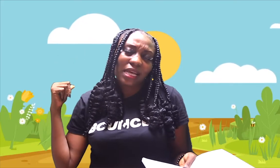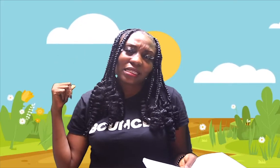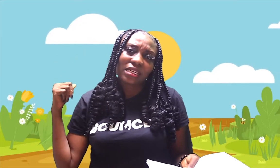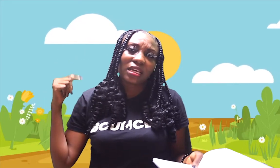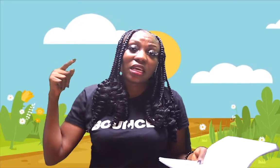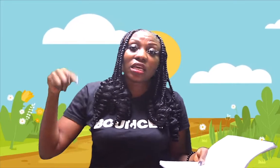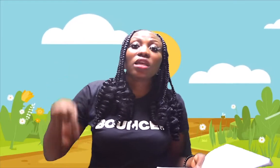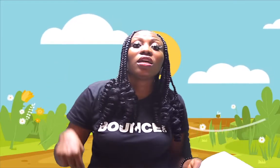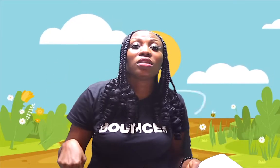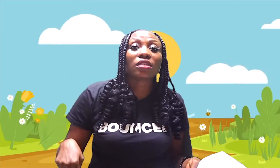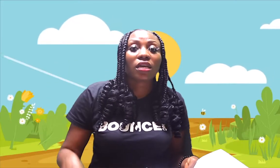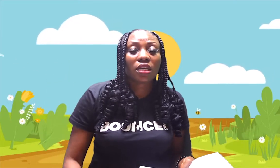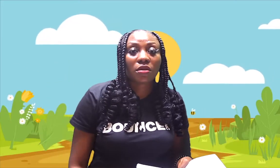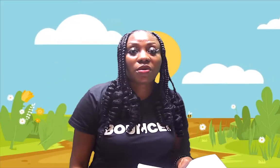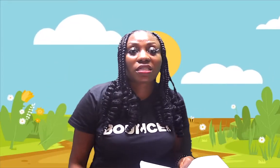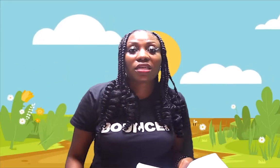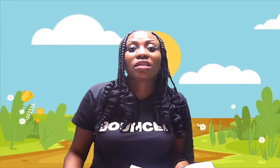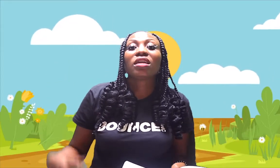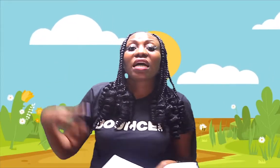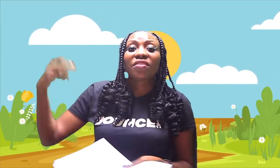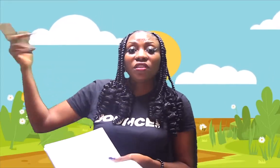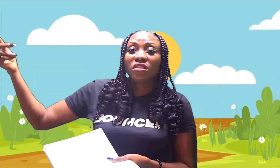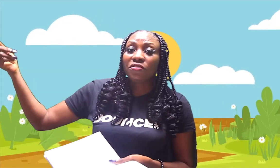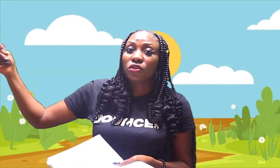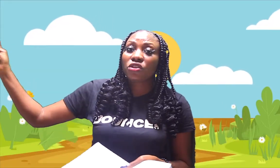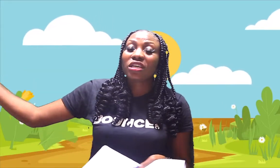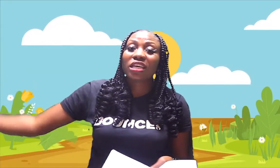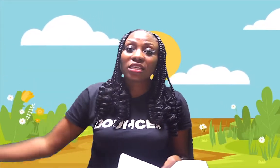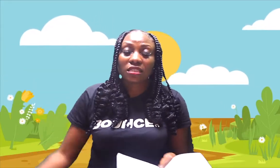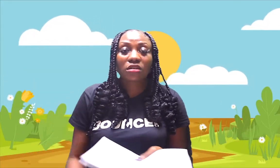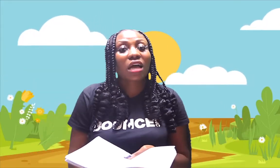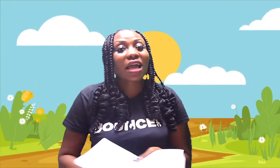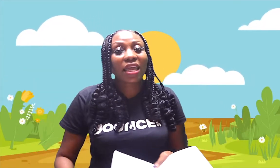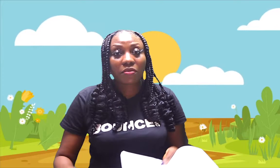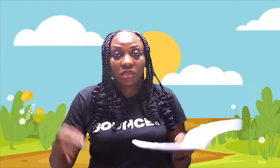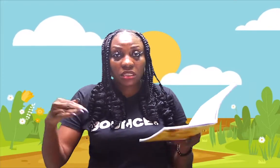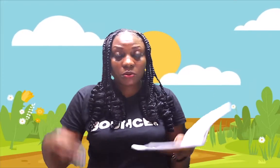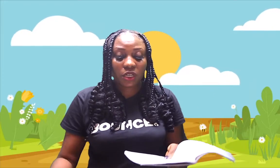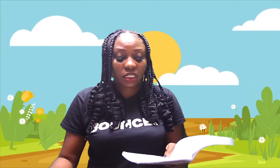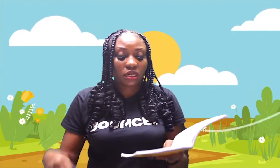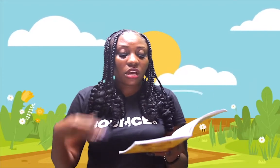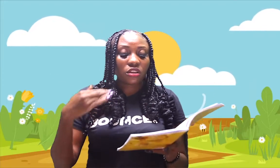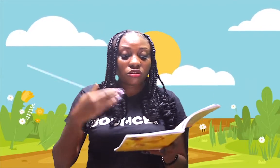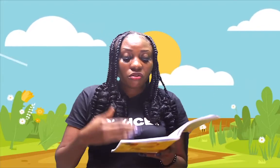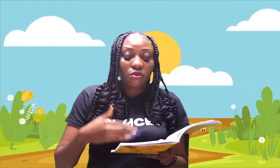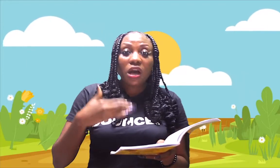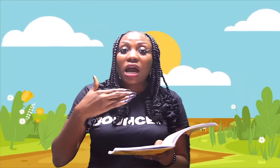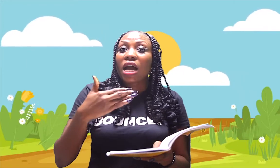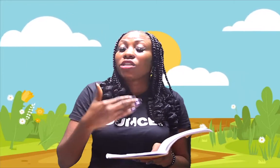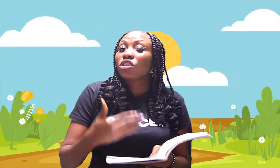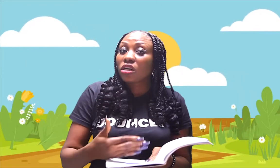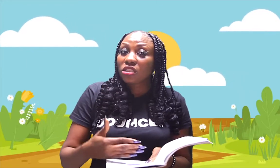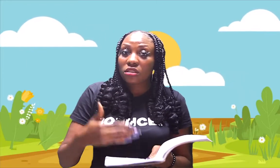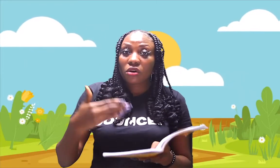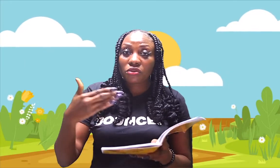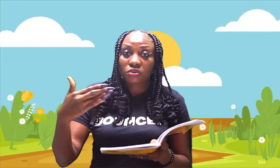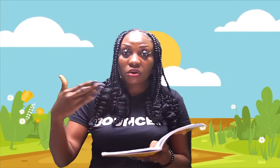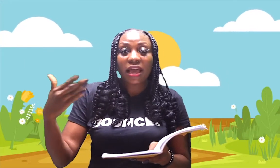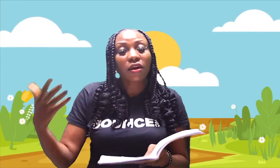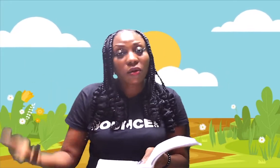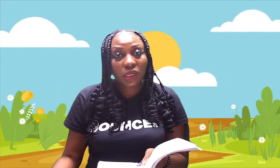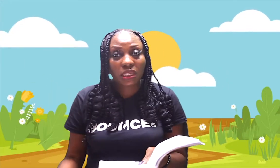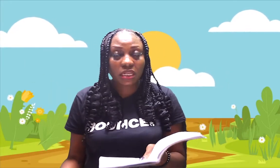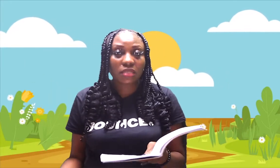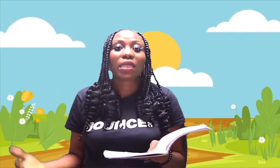in the past, he is in the present, and even in the future he is. I Am means present. So John is